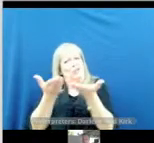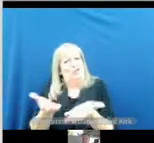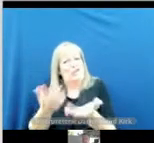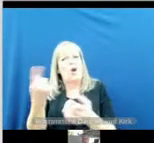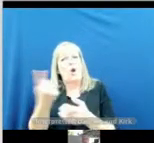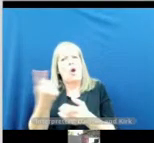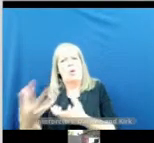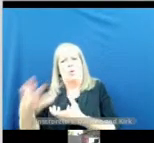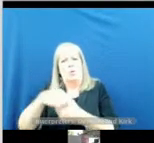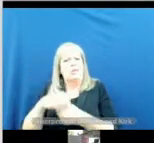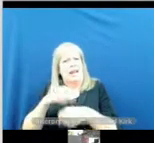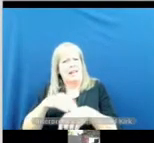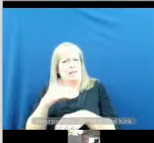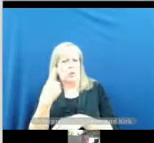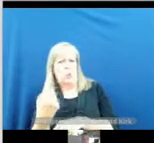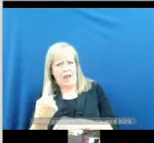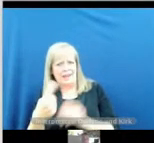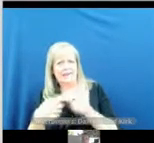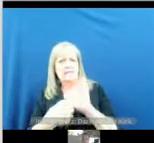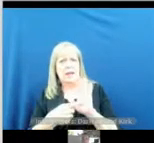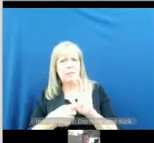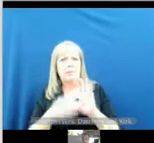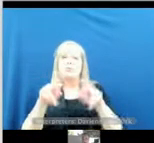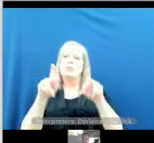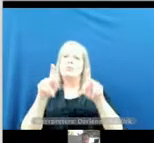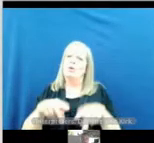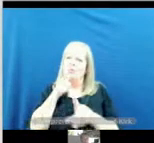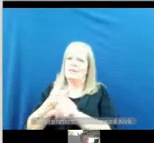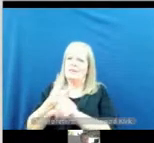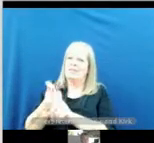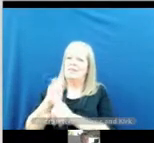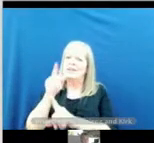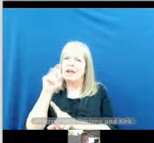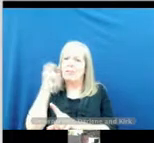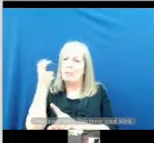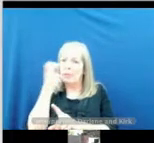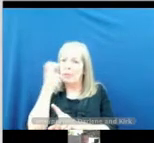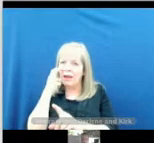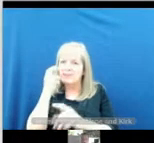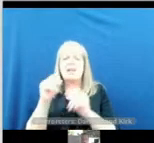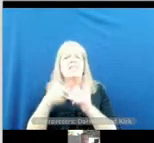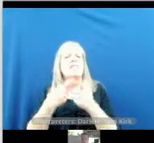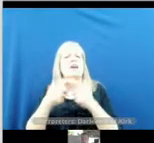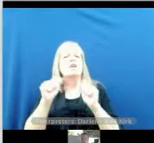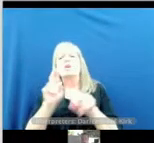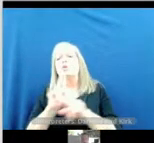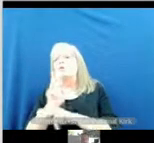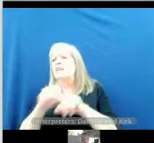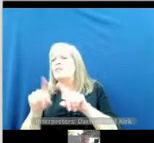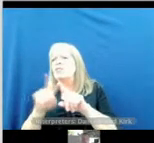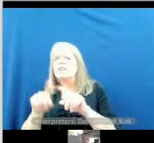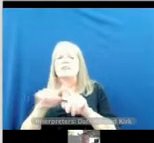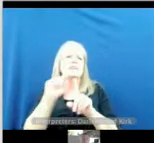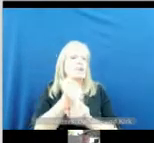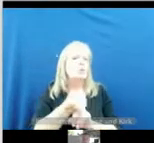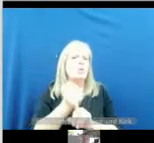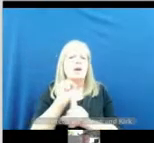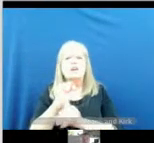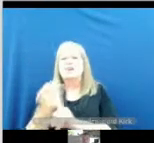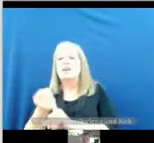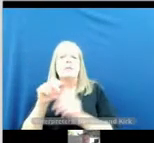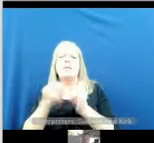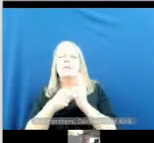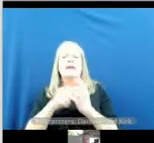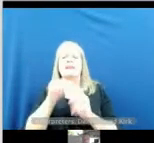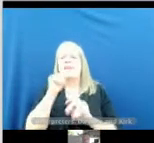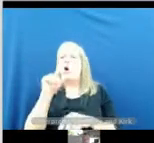example of an individual who is deafblind, and trying to use different sort of scenarios where we're not always talking about